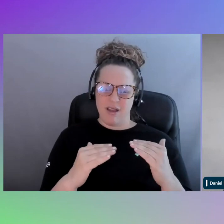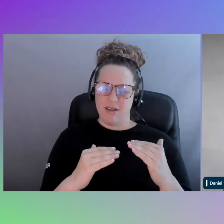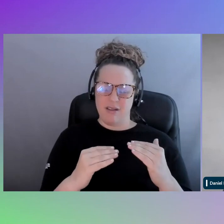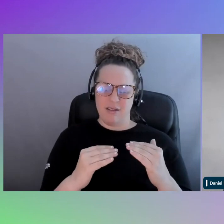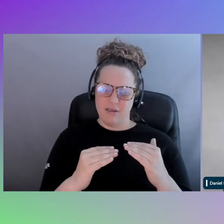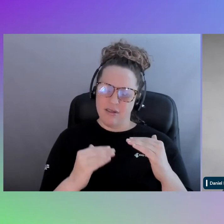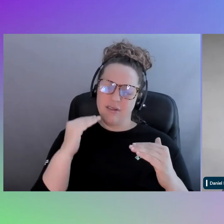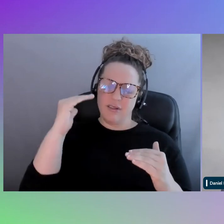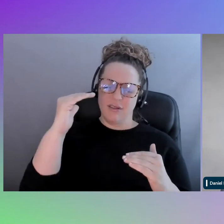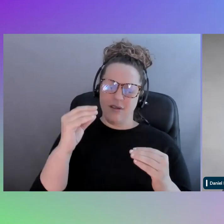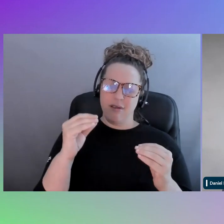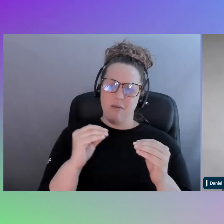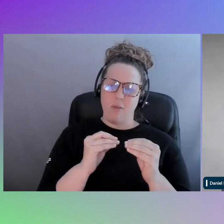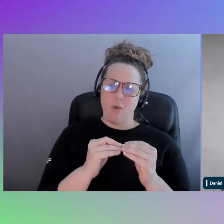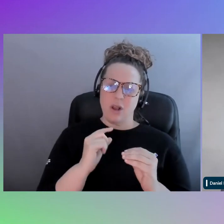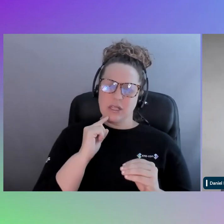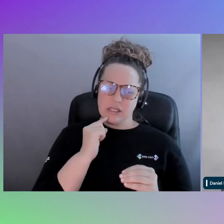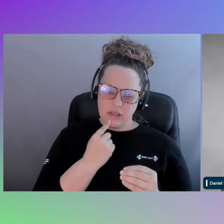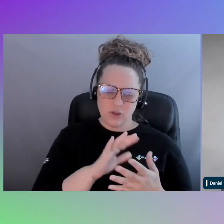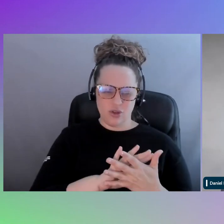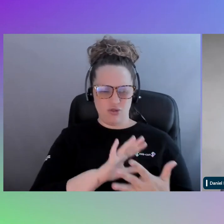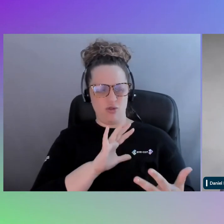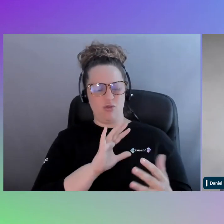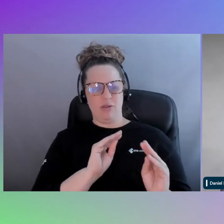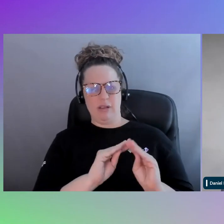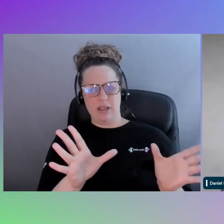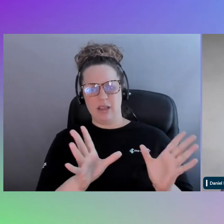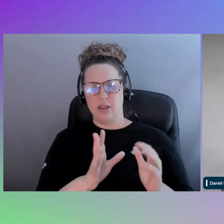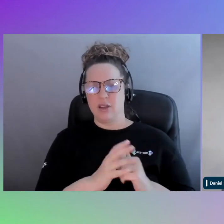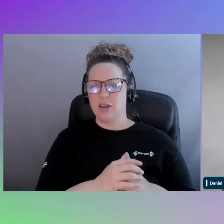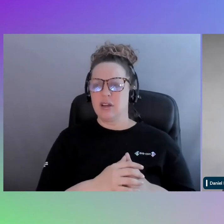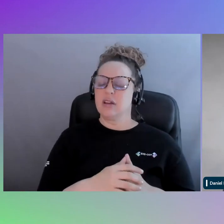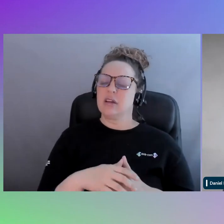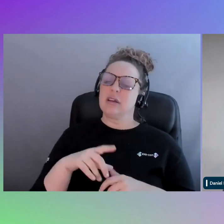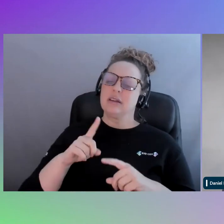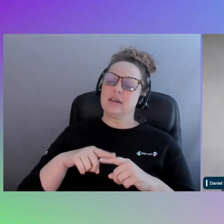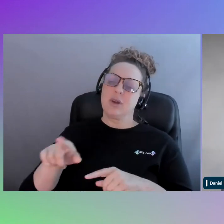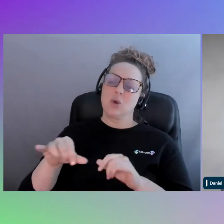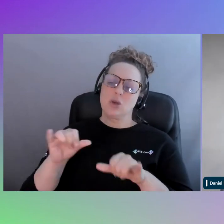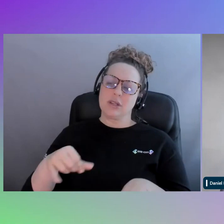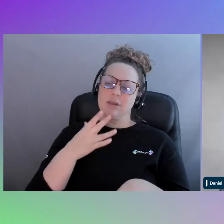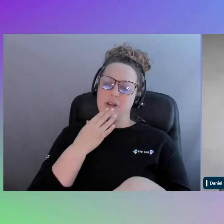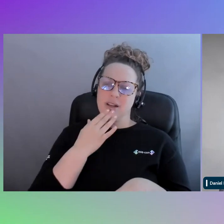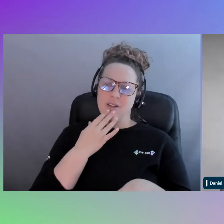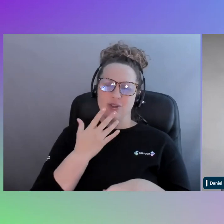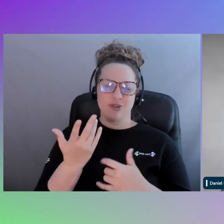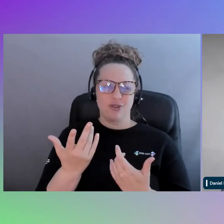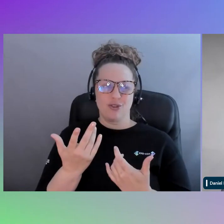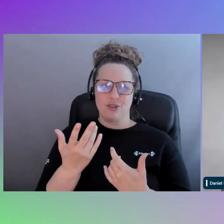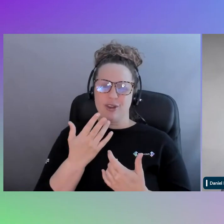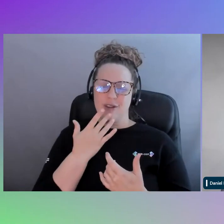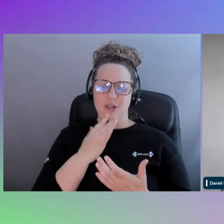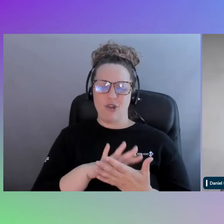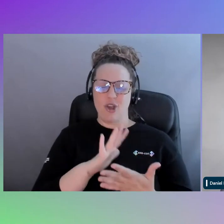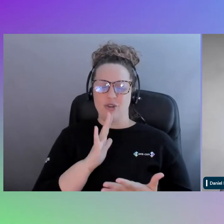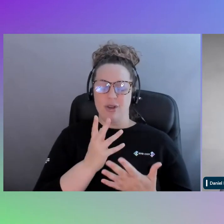But it's true that sometimes, depending on how you use the system colors, color contrast may not pass.